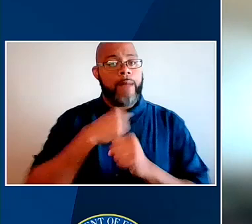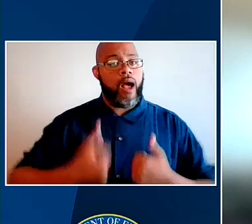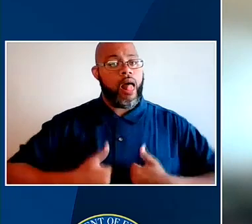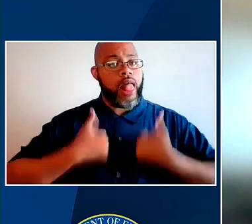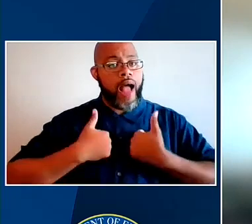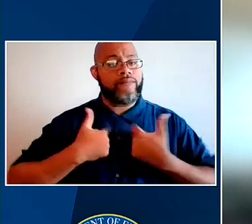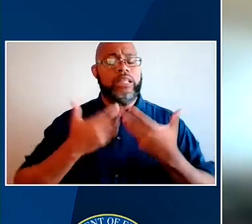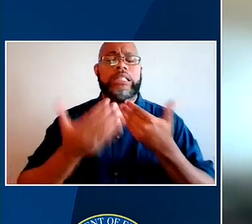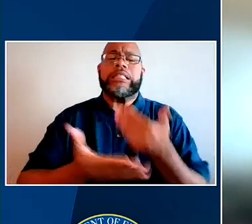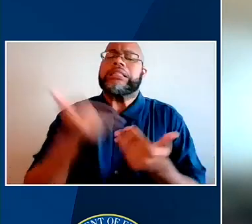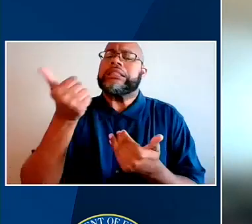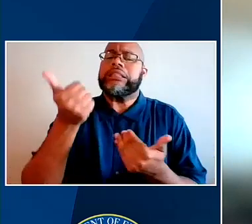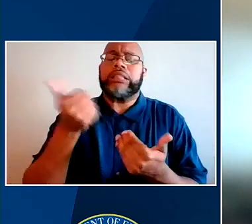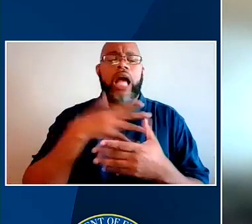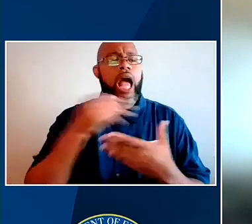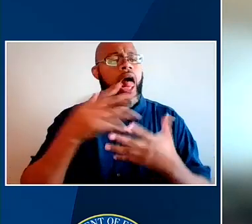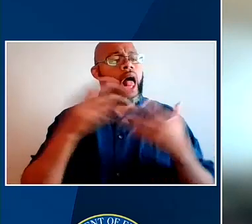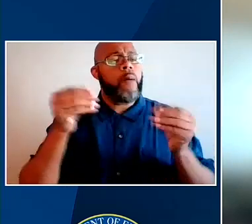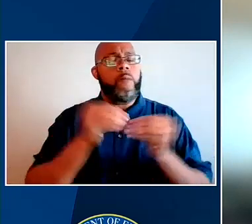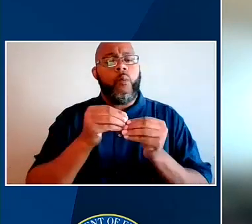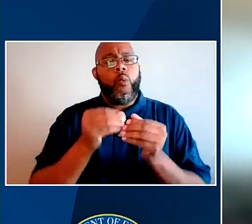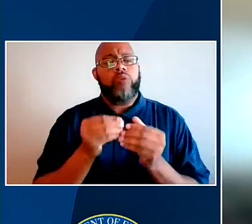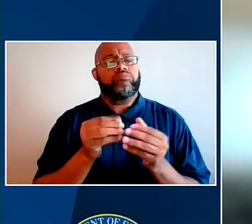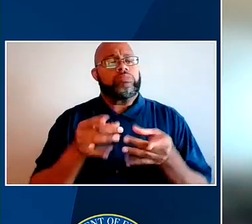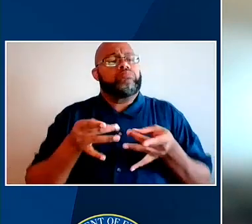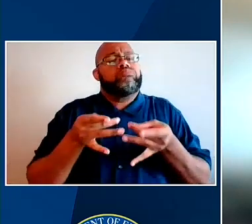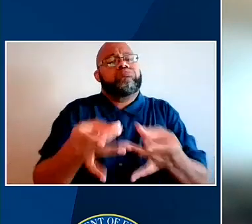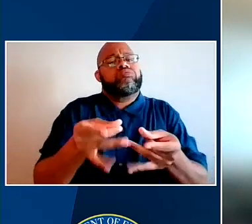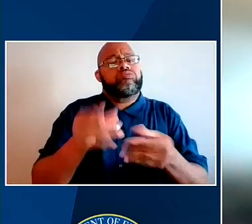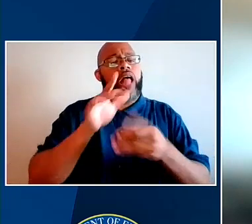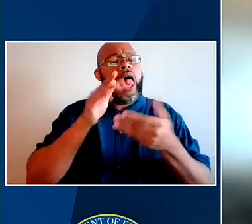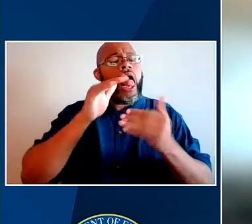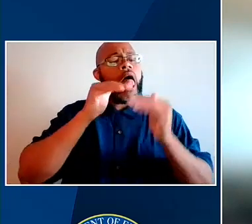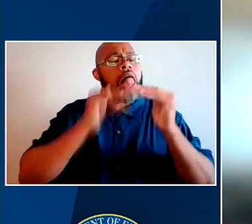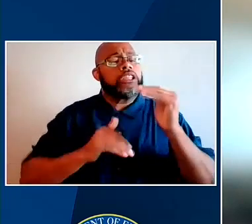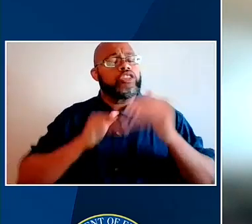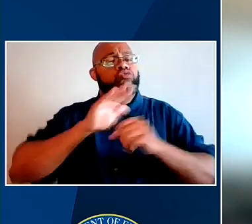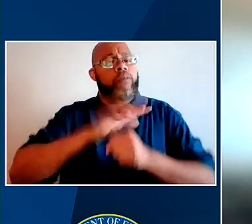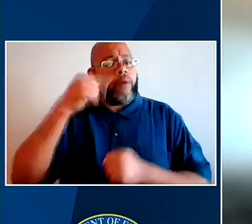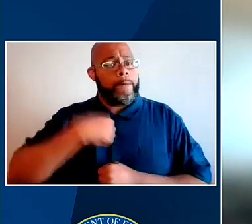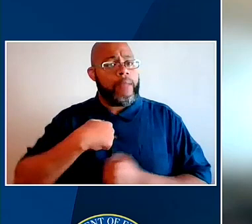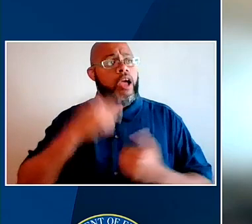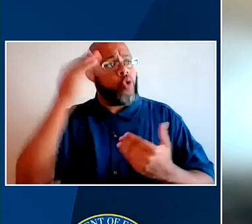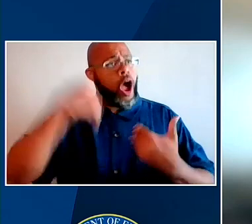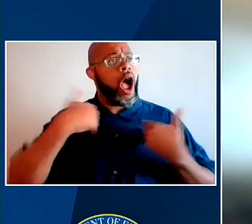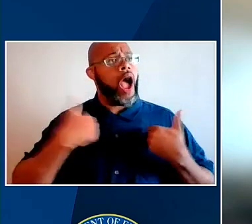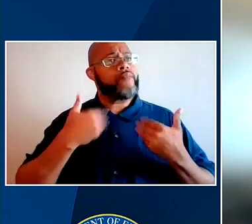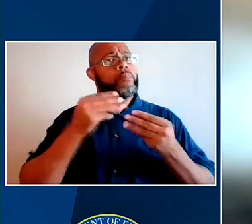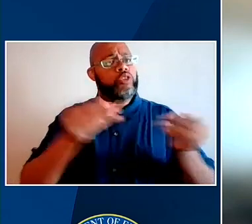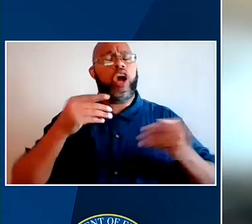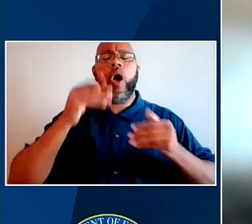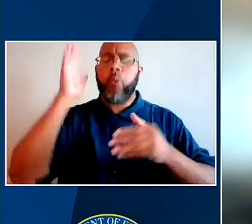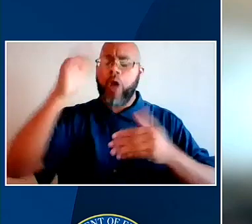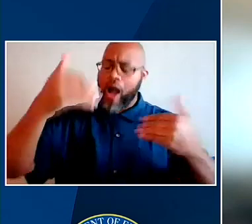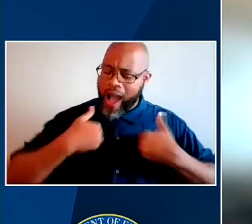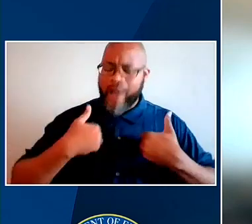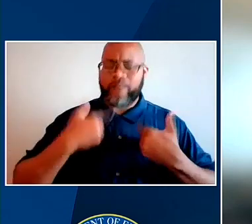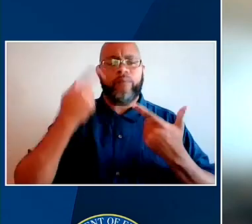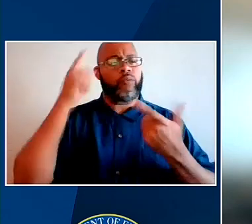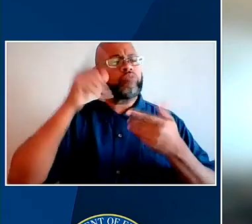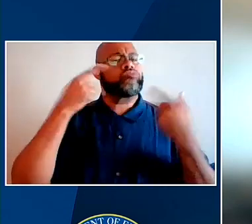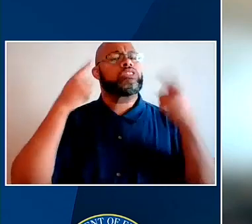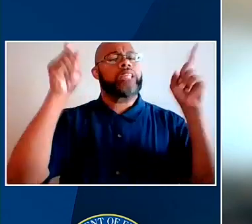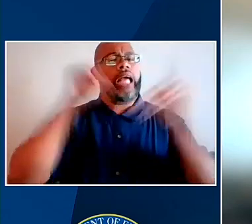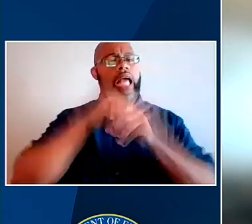lot easier, and it's a lot more convenient and less stressful for me to just know I will have the materials I need to be successful in the class right